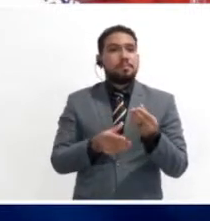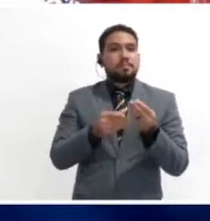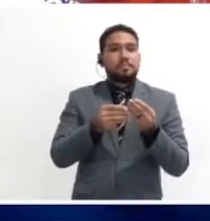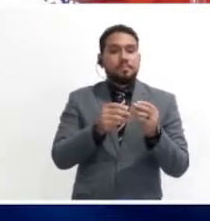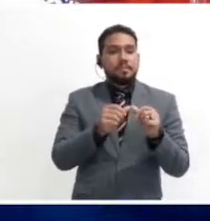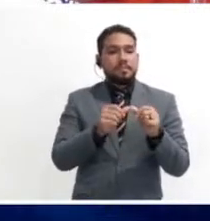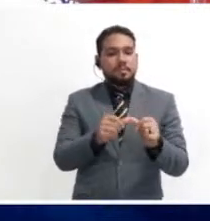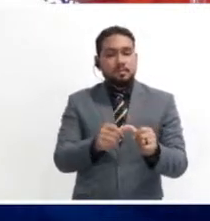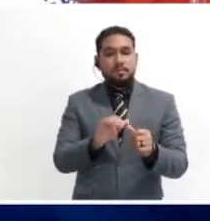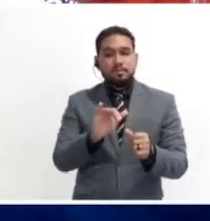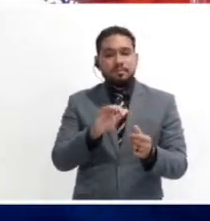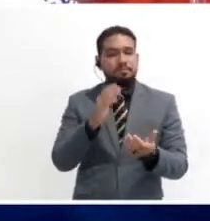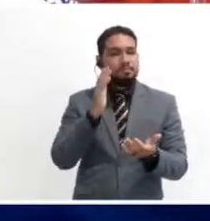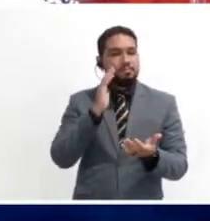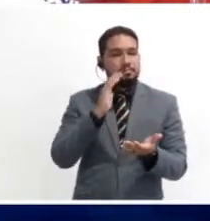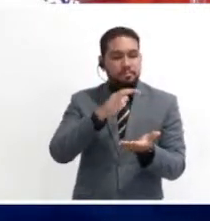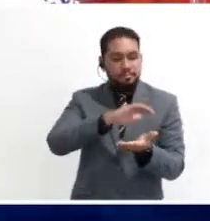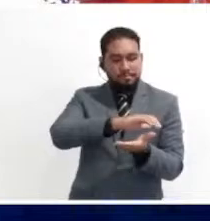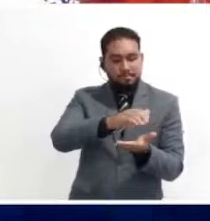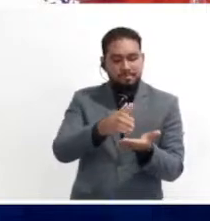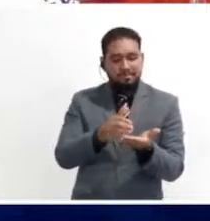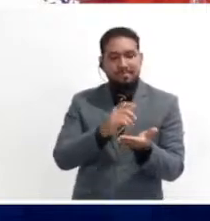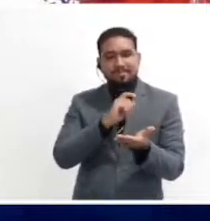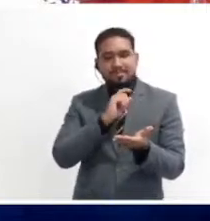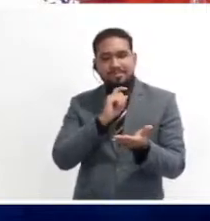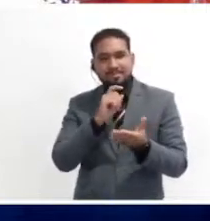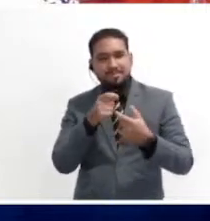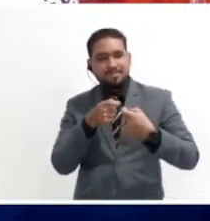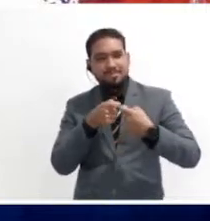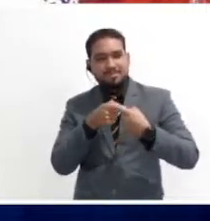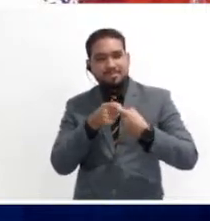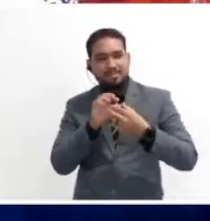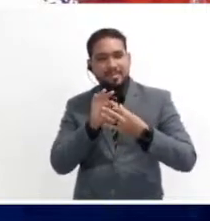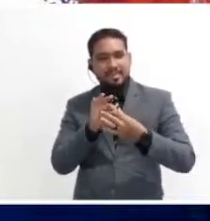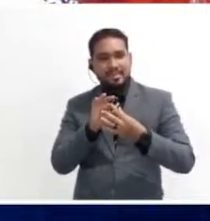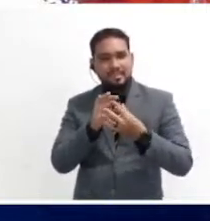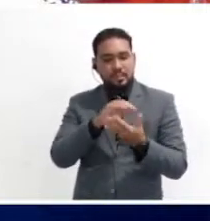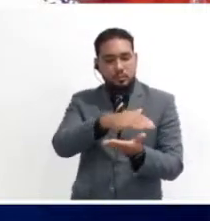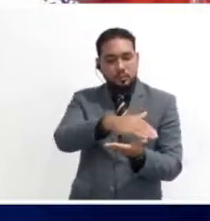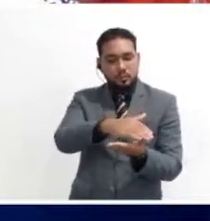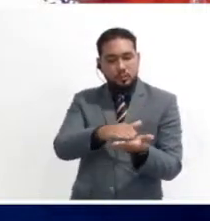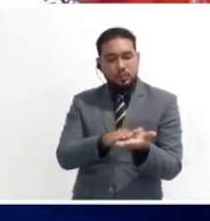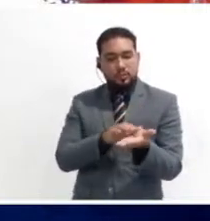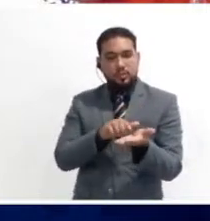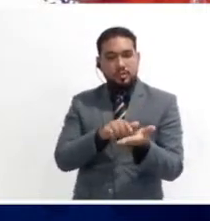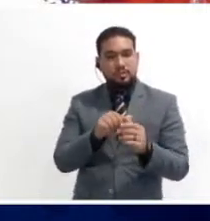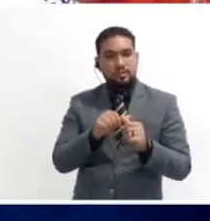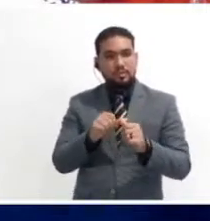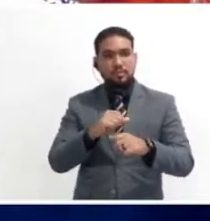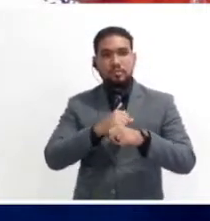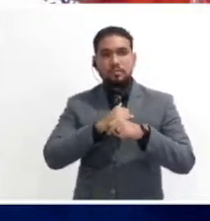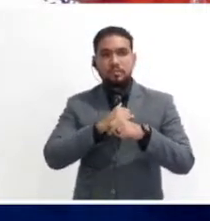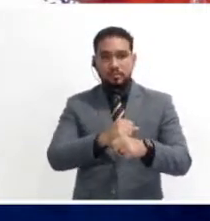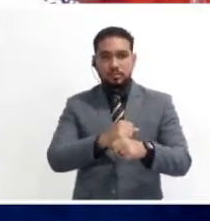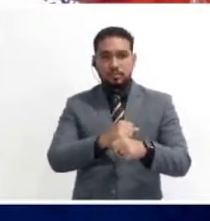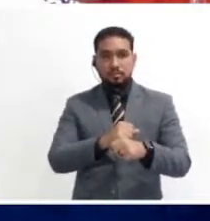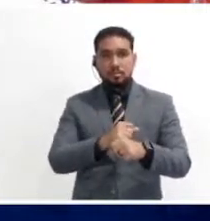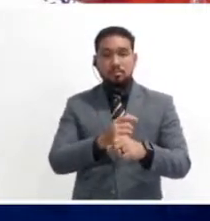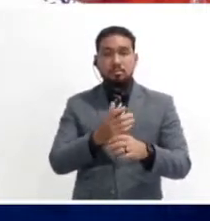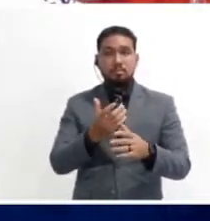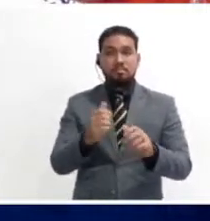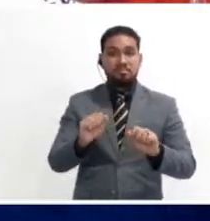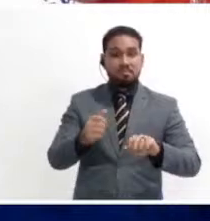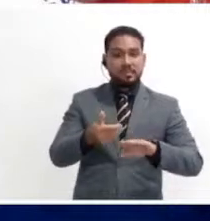I'll show you some examples. So the encapsulation can be prefabricated as a kind of a housing. So you see